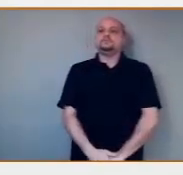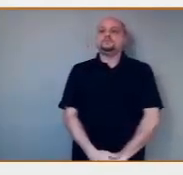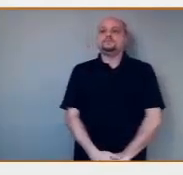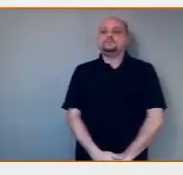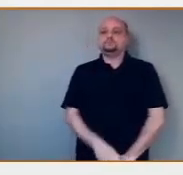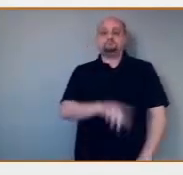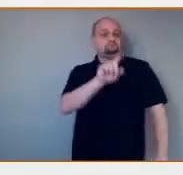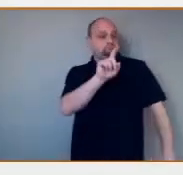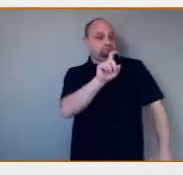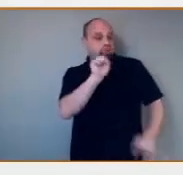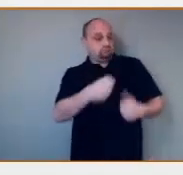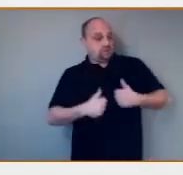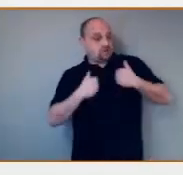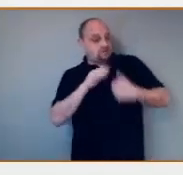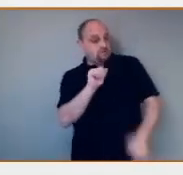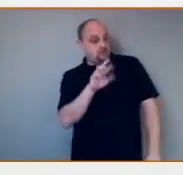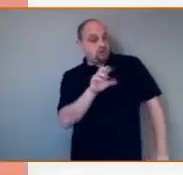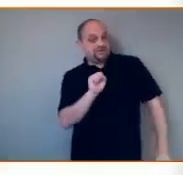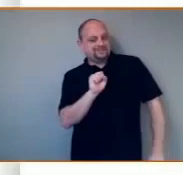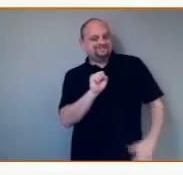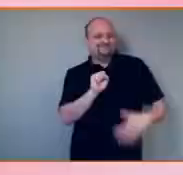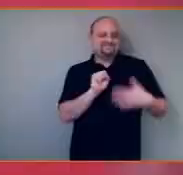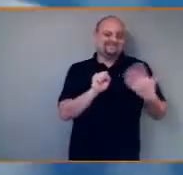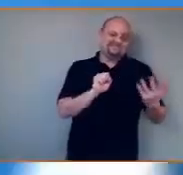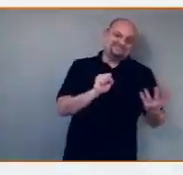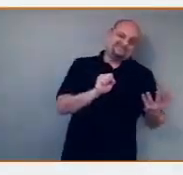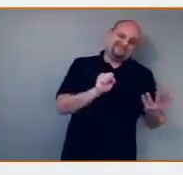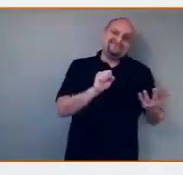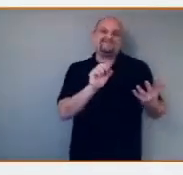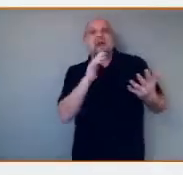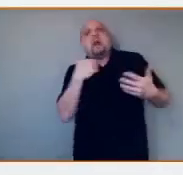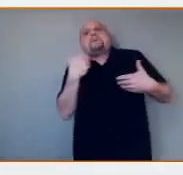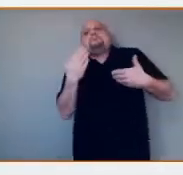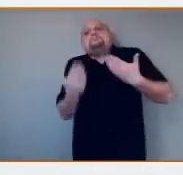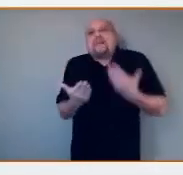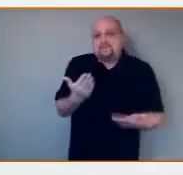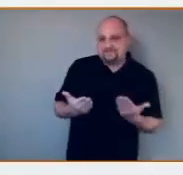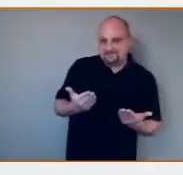Is Mars habitable? Well, maybe.